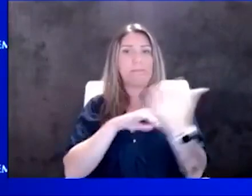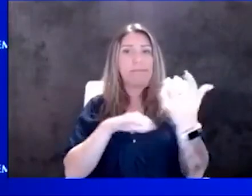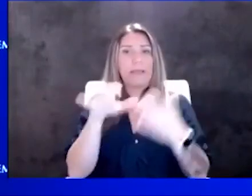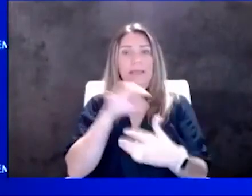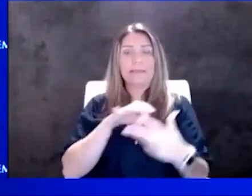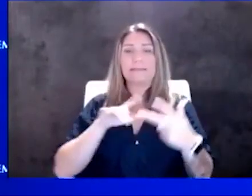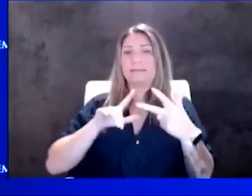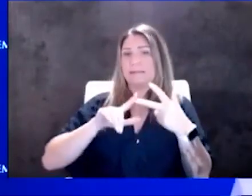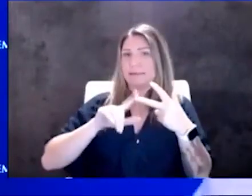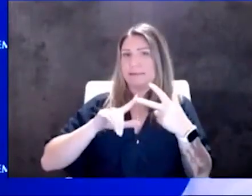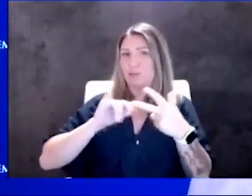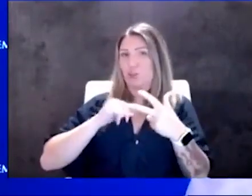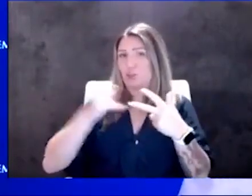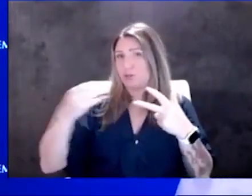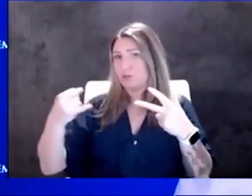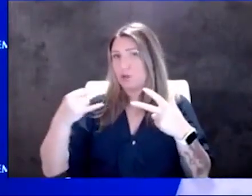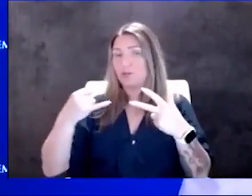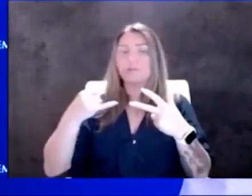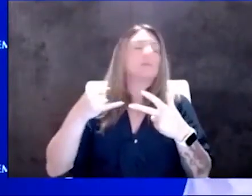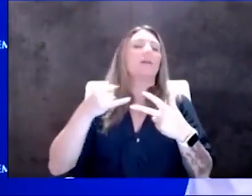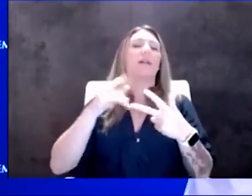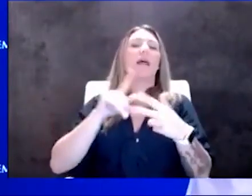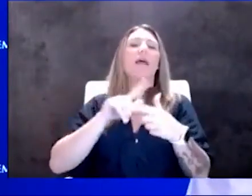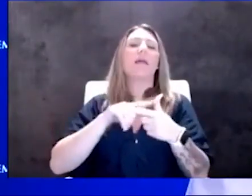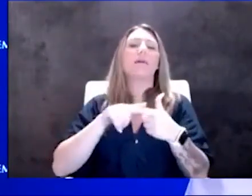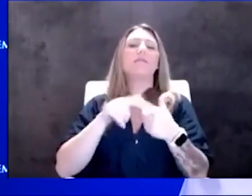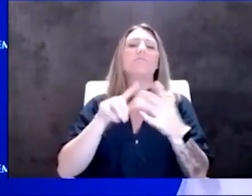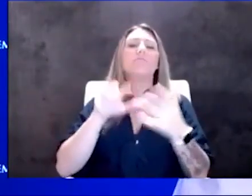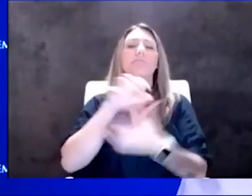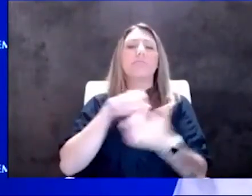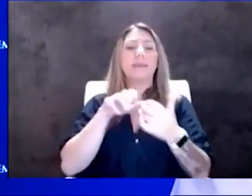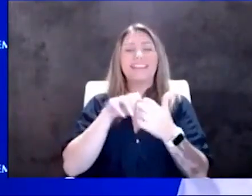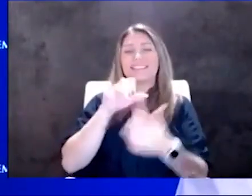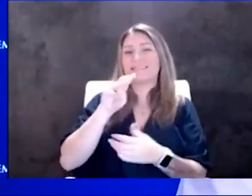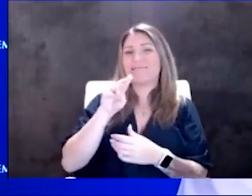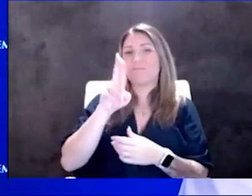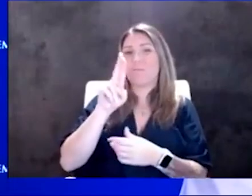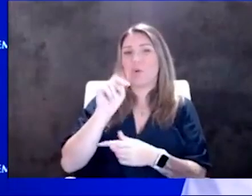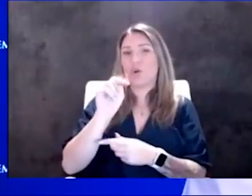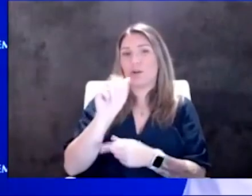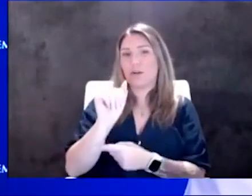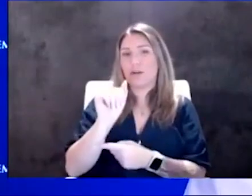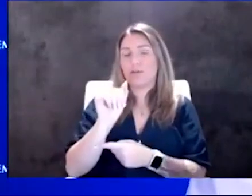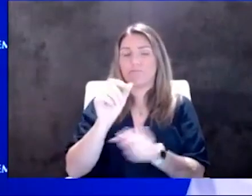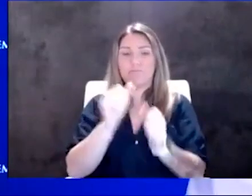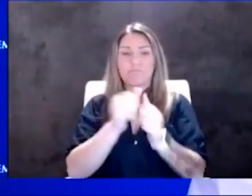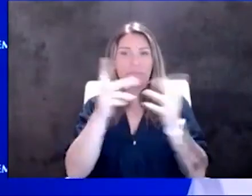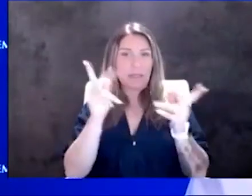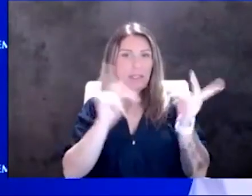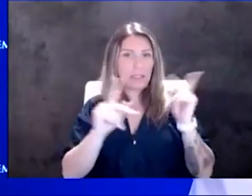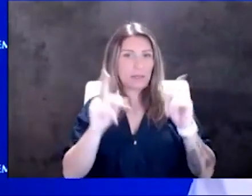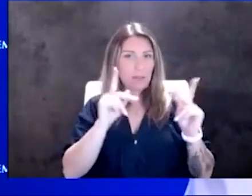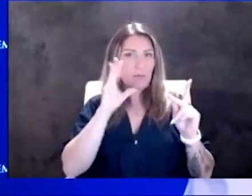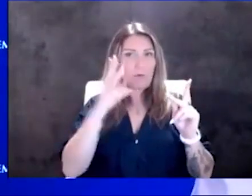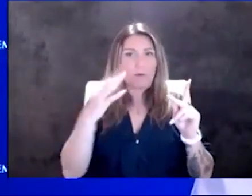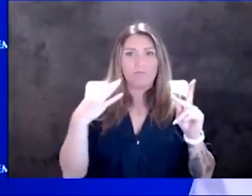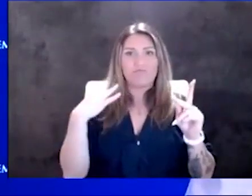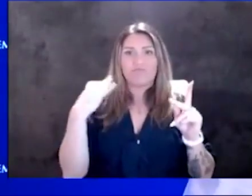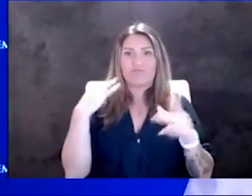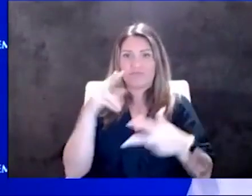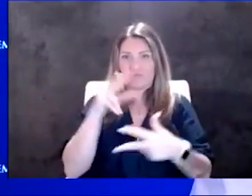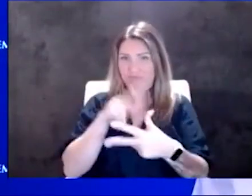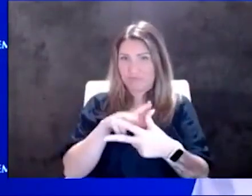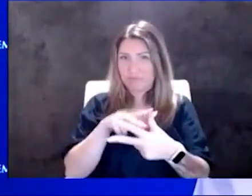is the Johnson & Johnson vaccine, with the mRNA. I think a lot of people will elect to get the mRNA vaccine. I think that's good. I think that